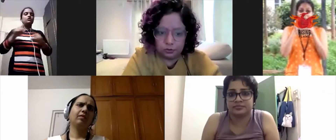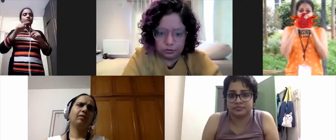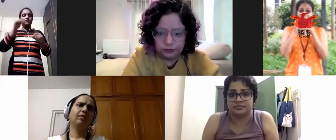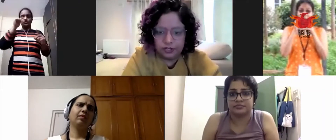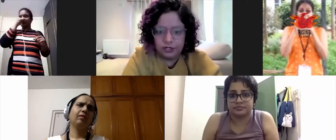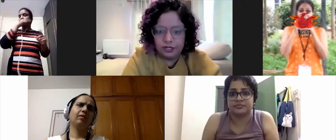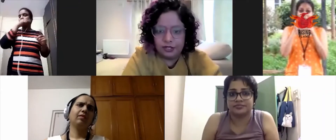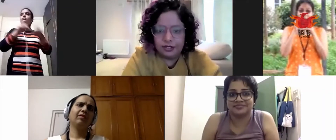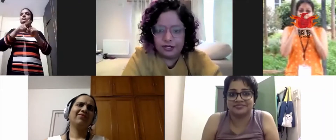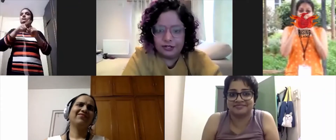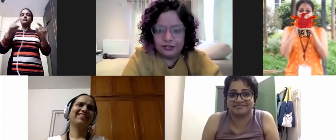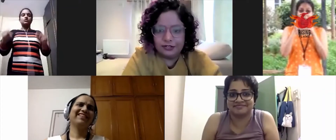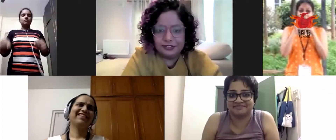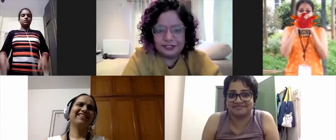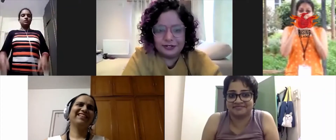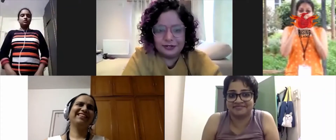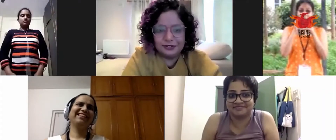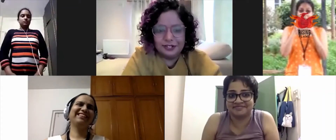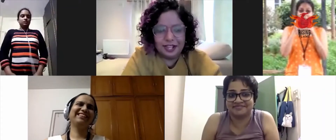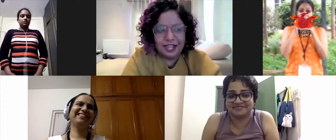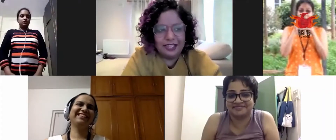school move.